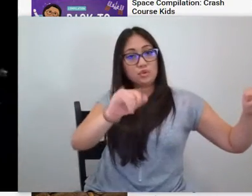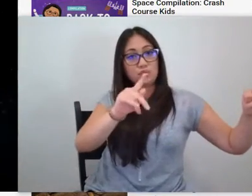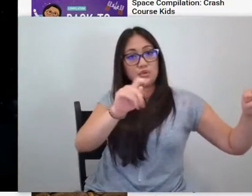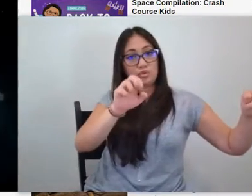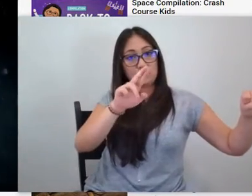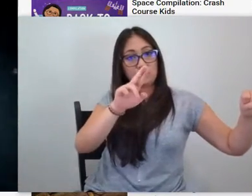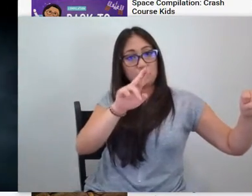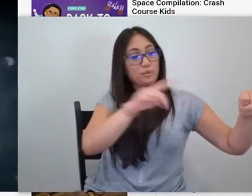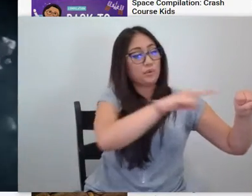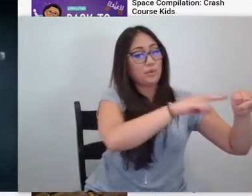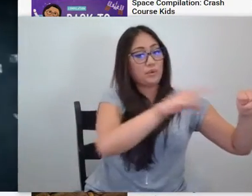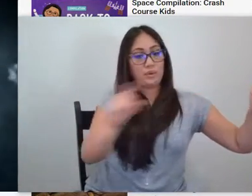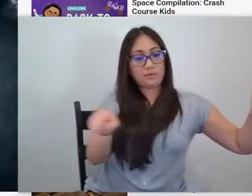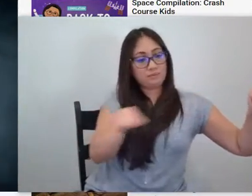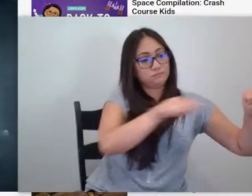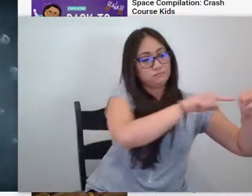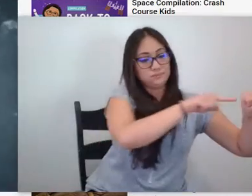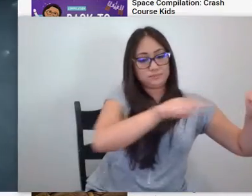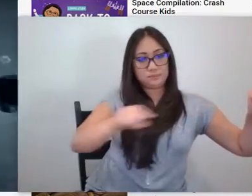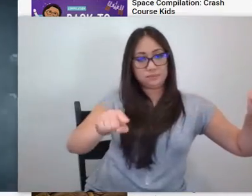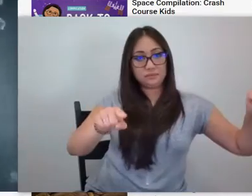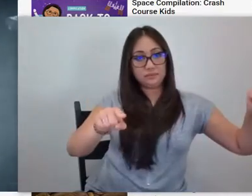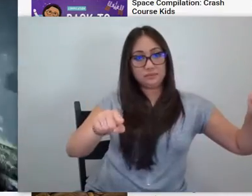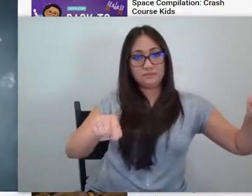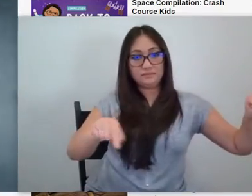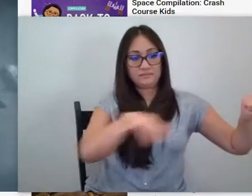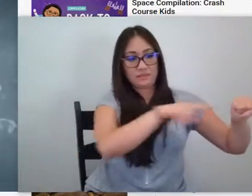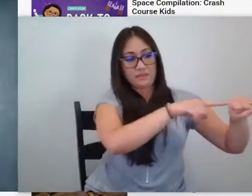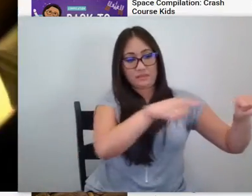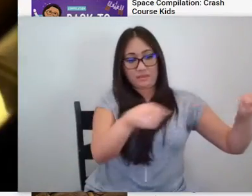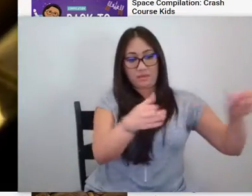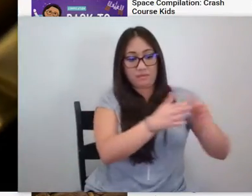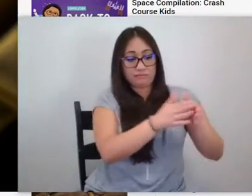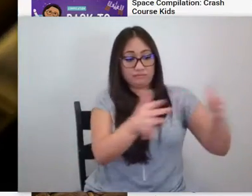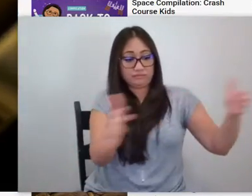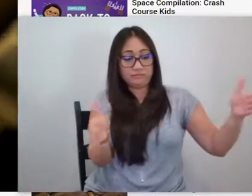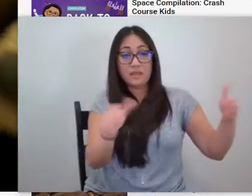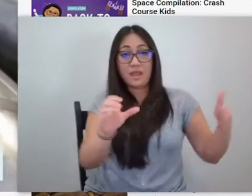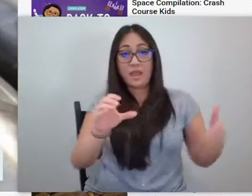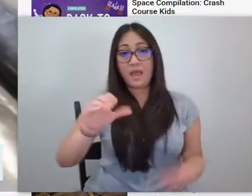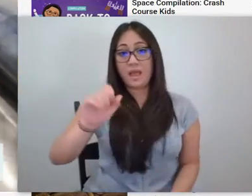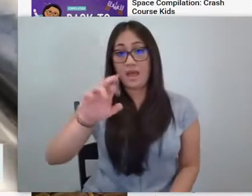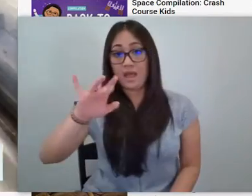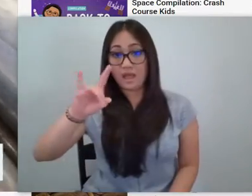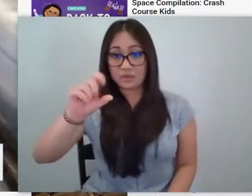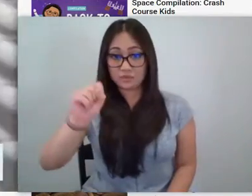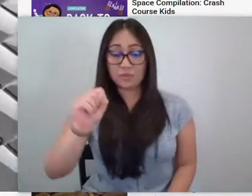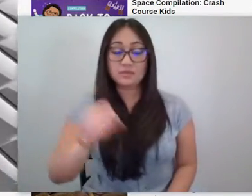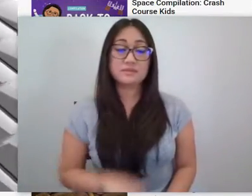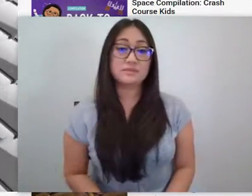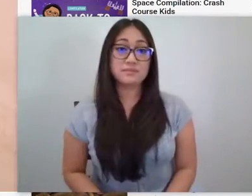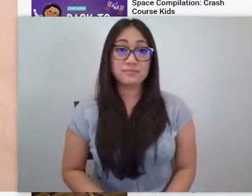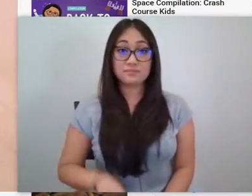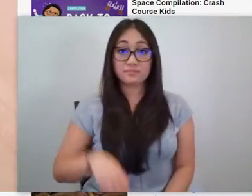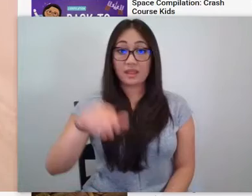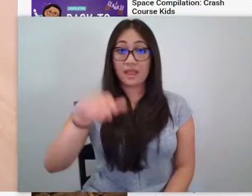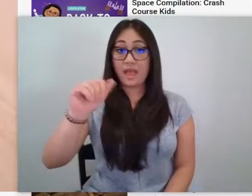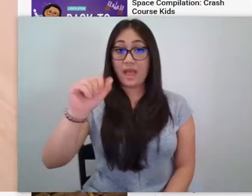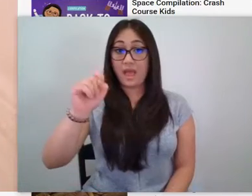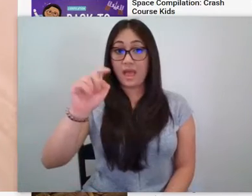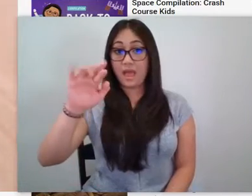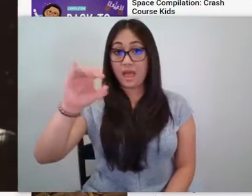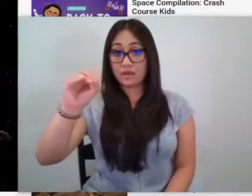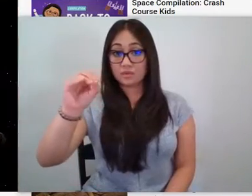inner part is made up of asteroids that contain metals like gold, iron, platinum, and